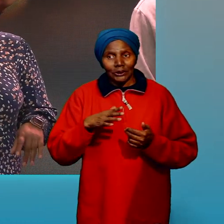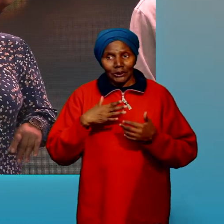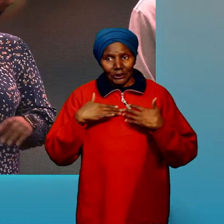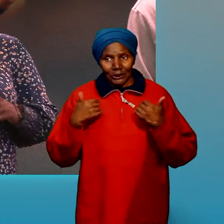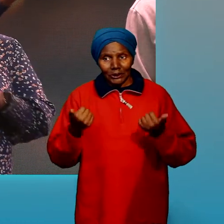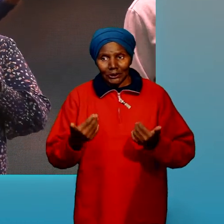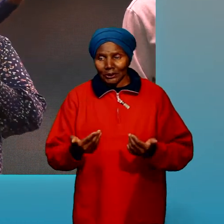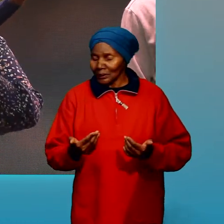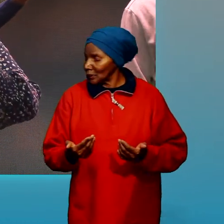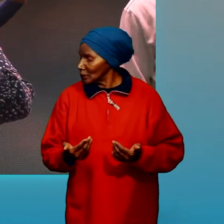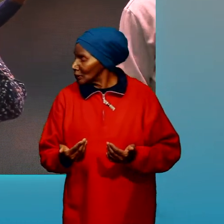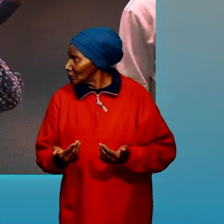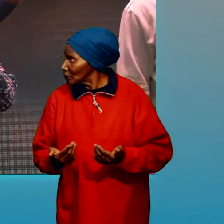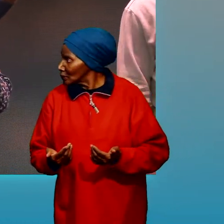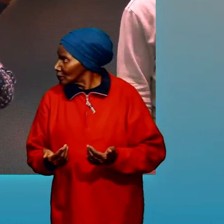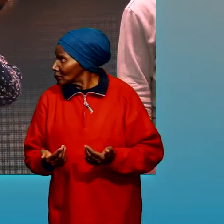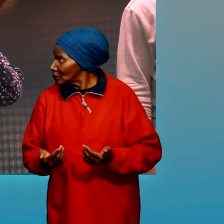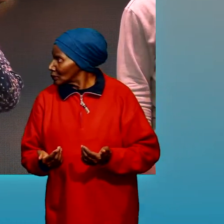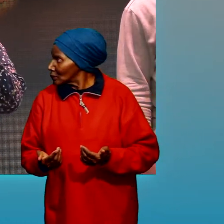Lord,